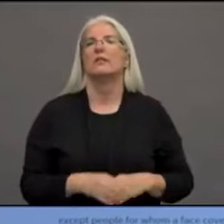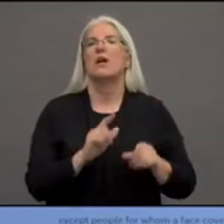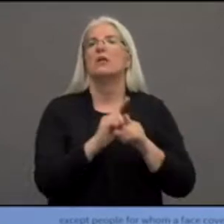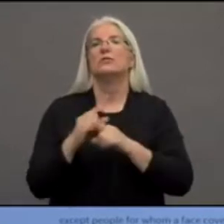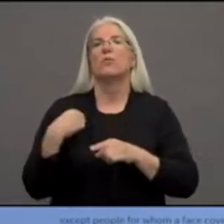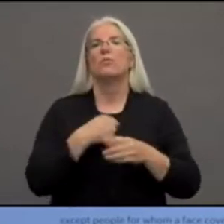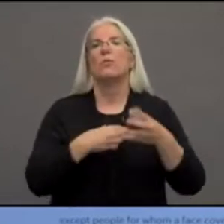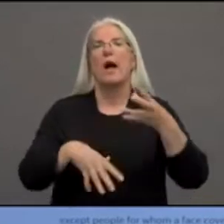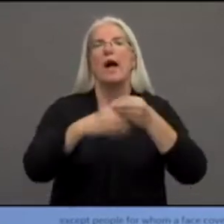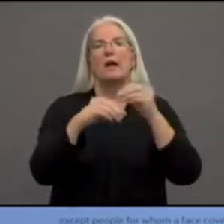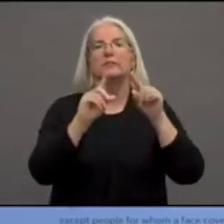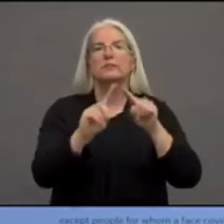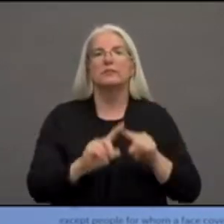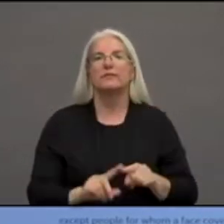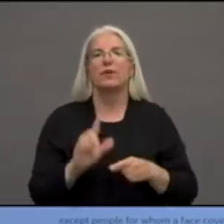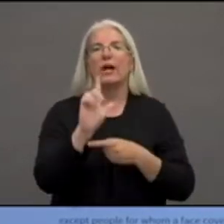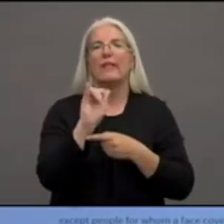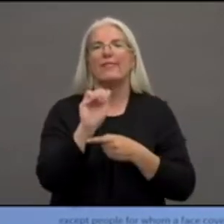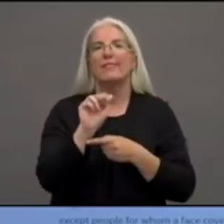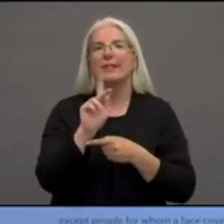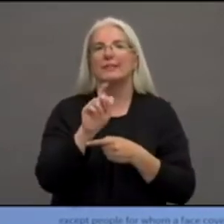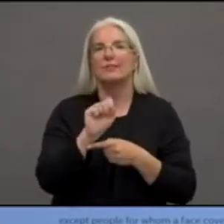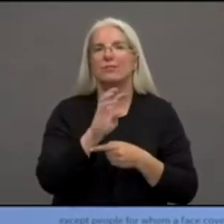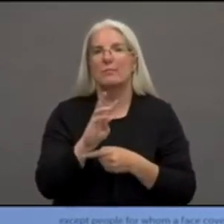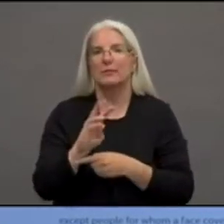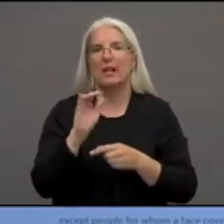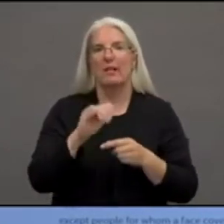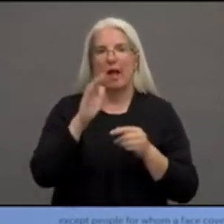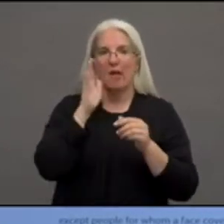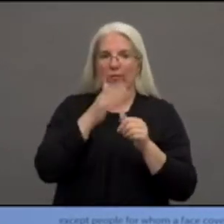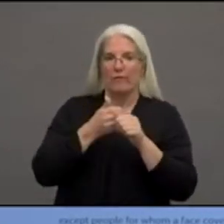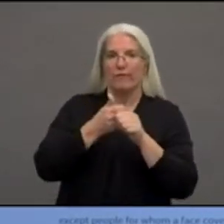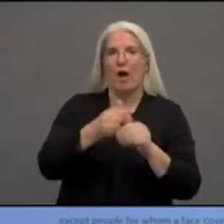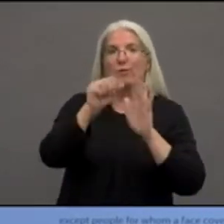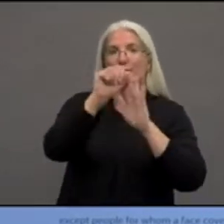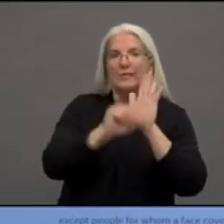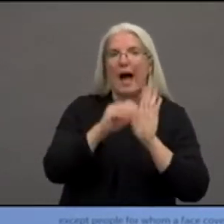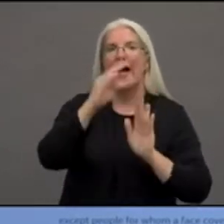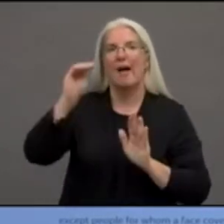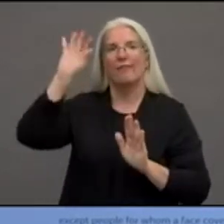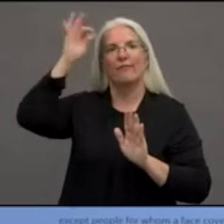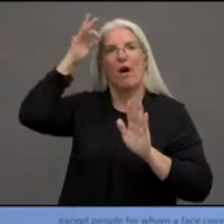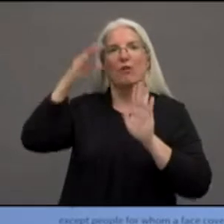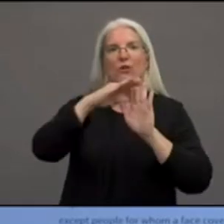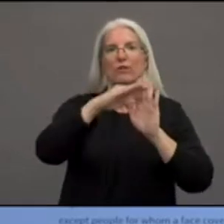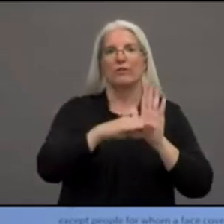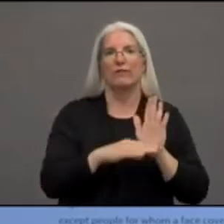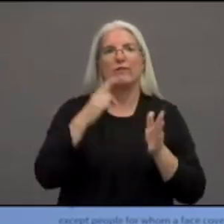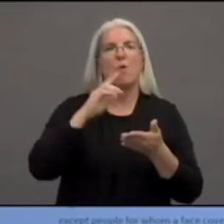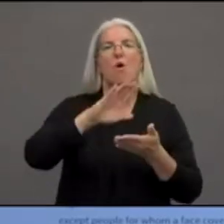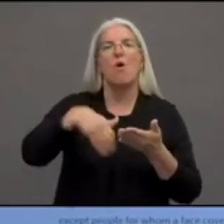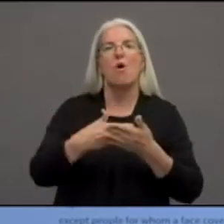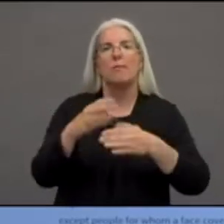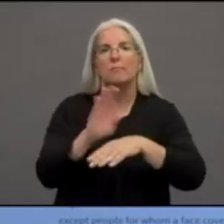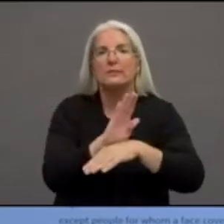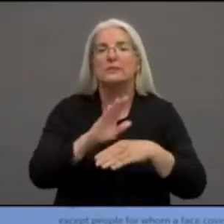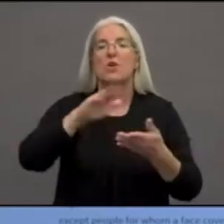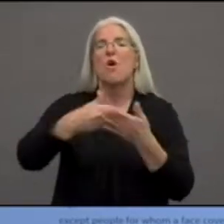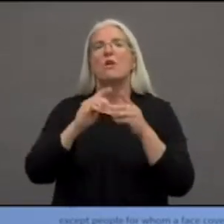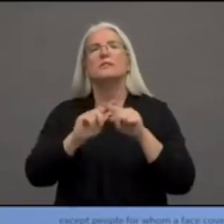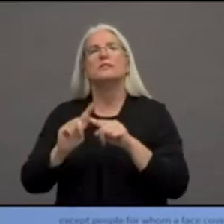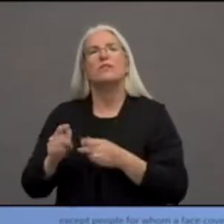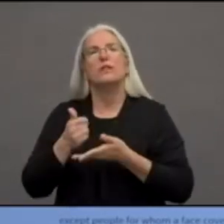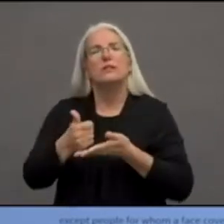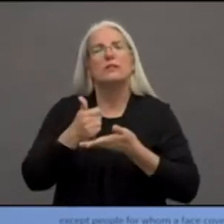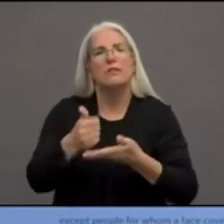relevant state and federal guidelines for all industries, and helped put some answers that were frequently asked by business